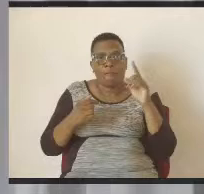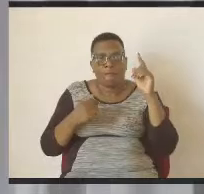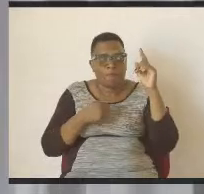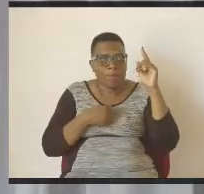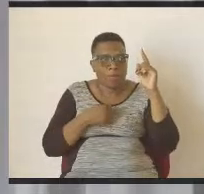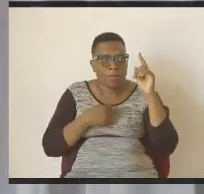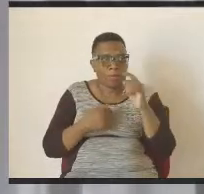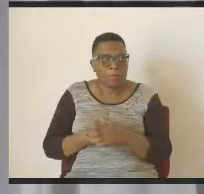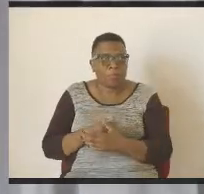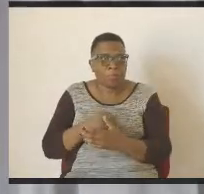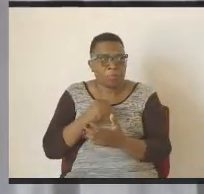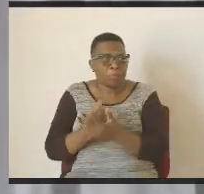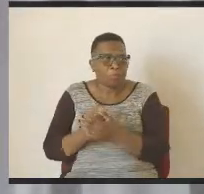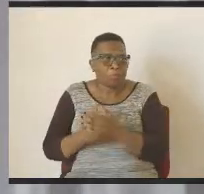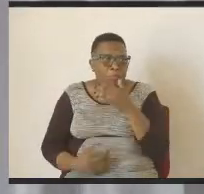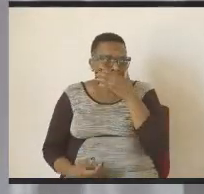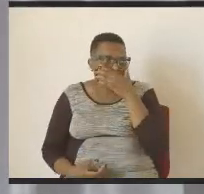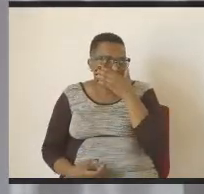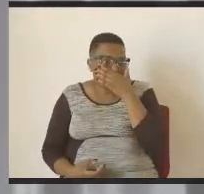Amen.